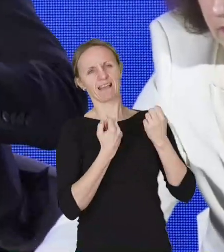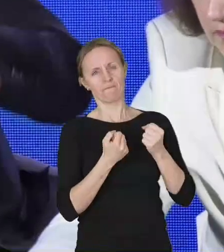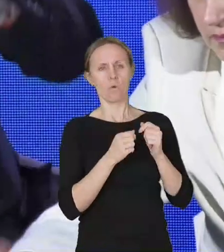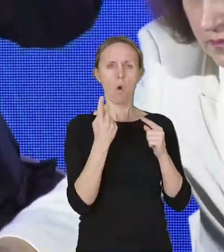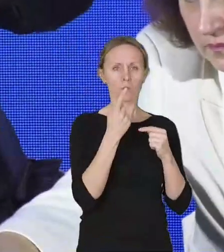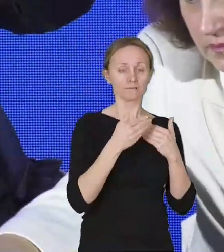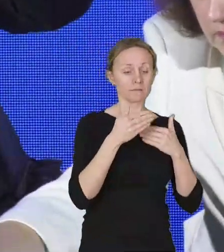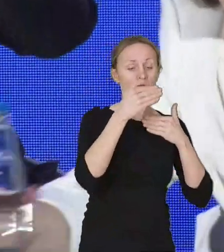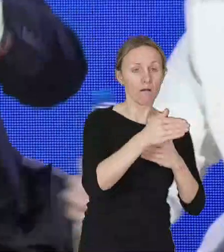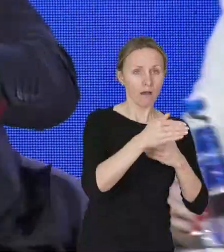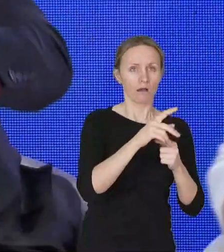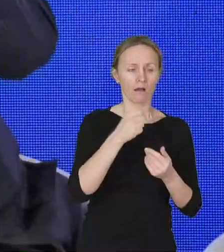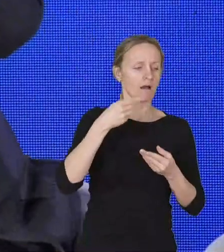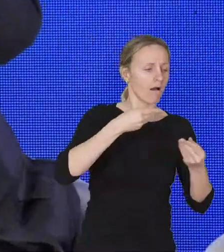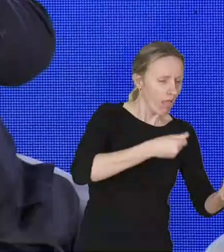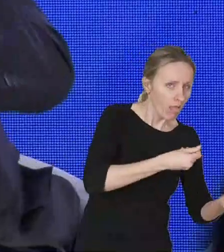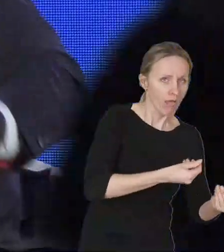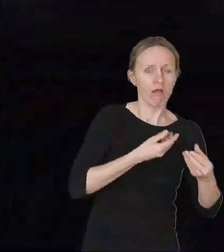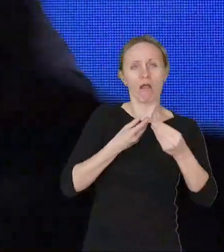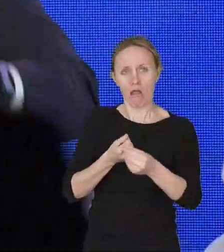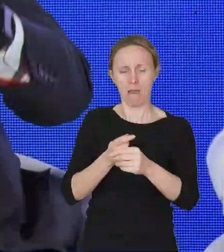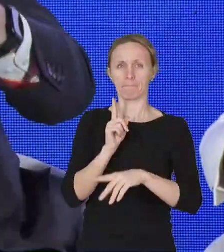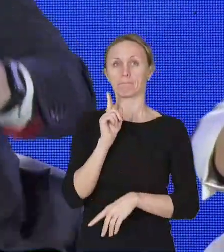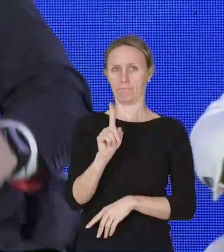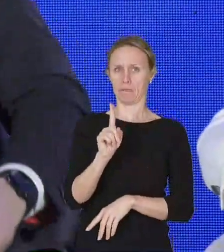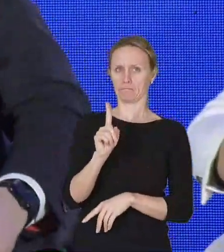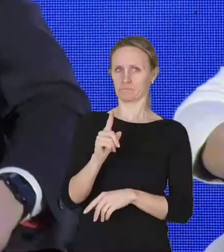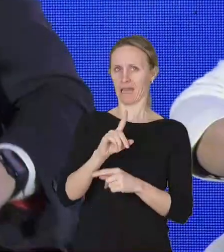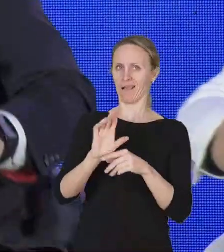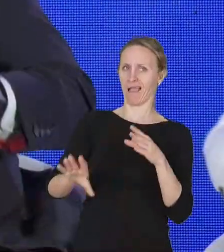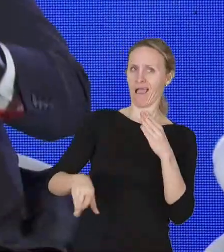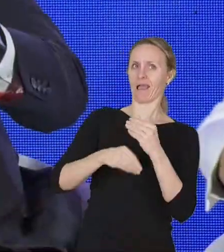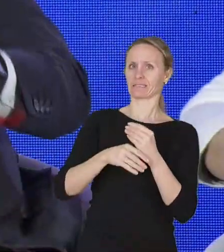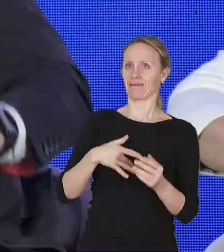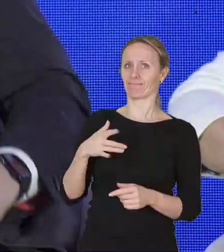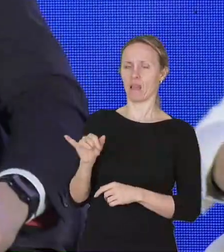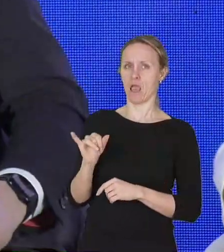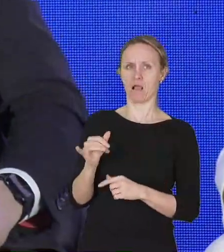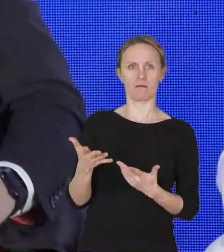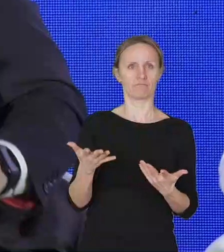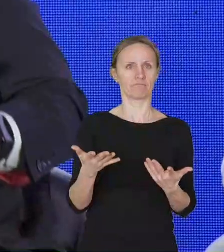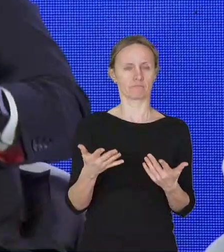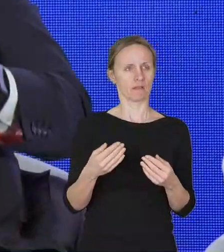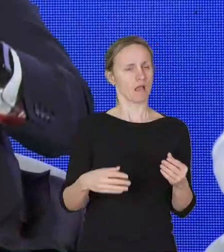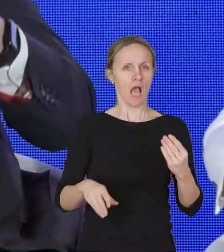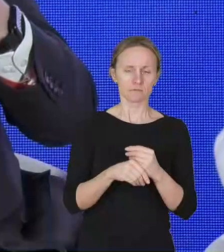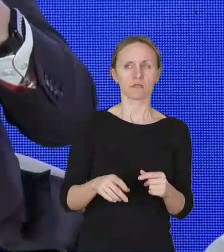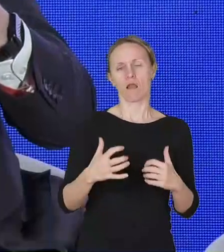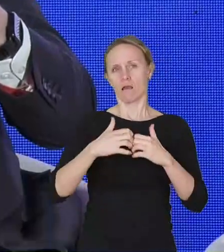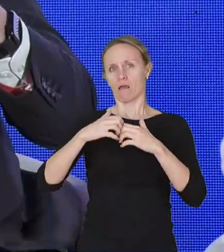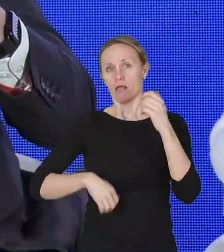is between the most innovative region and the least is 9 times. Where did you work?